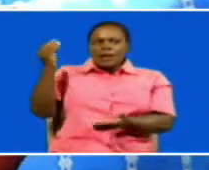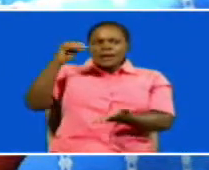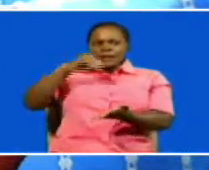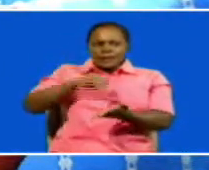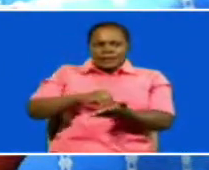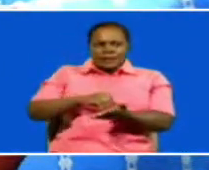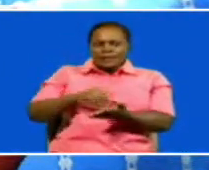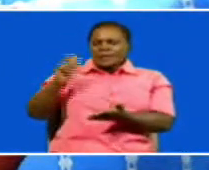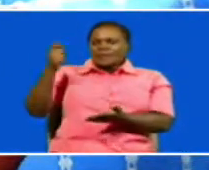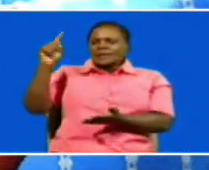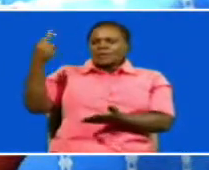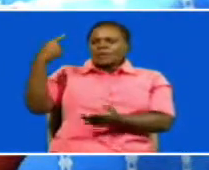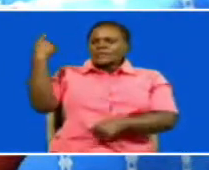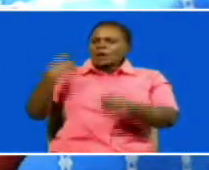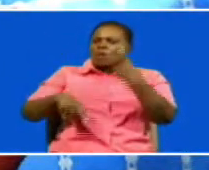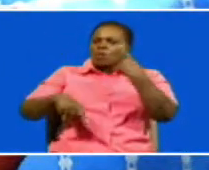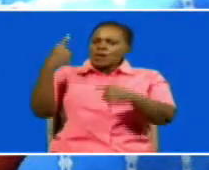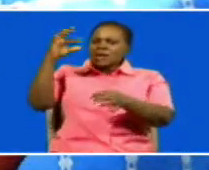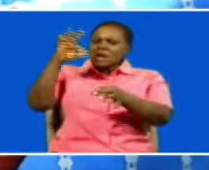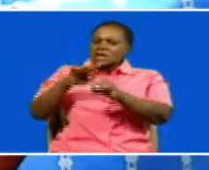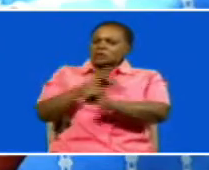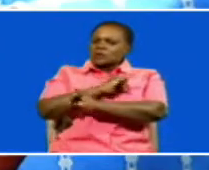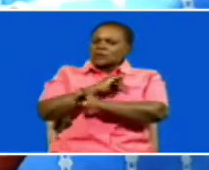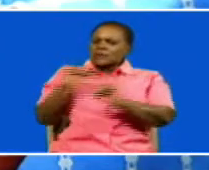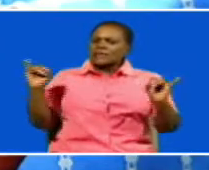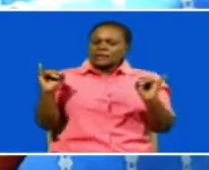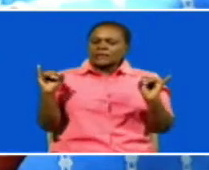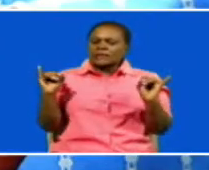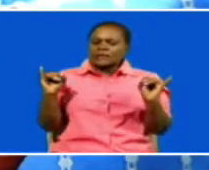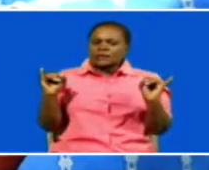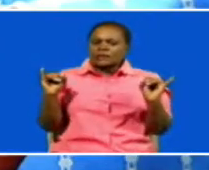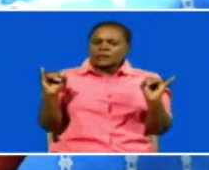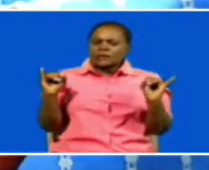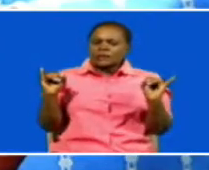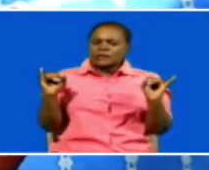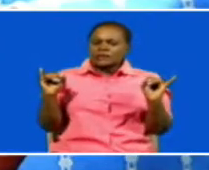affirmed that Kenya Kwanza won last year's general election, presidential election, fair and square.